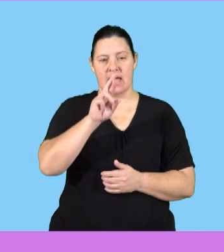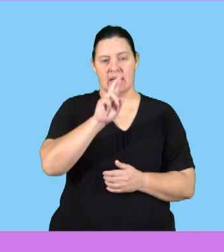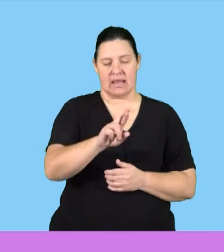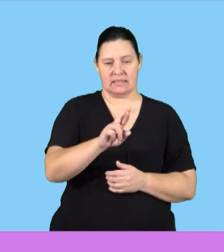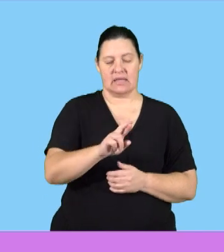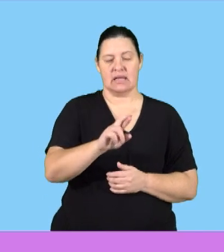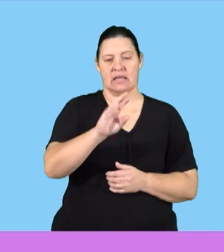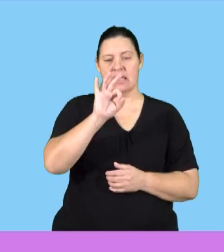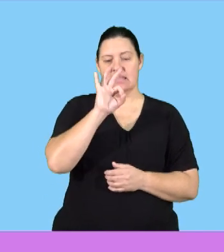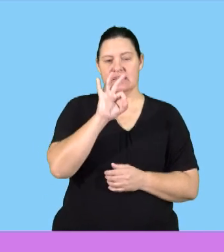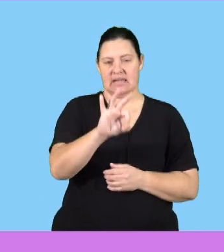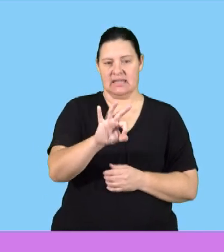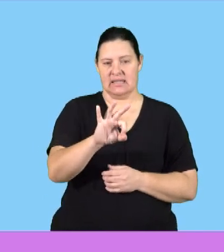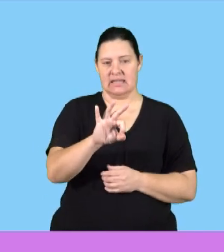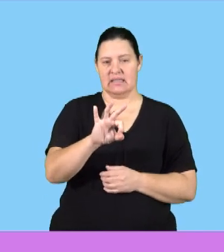was